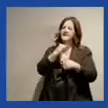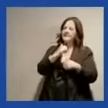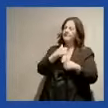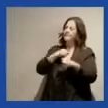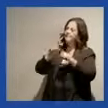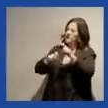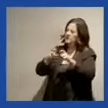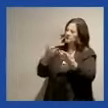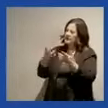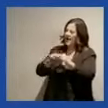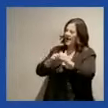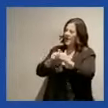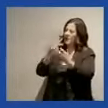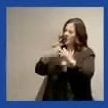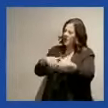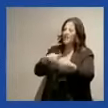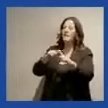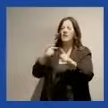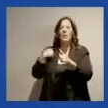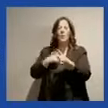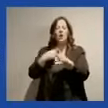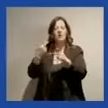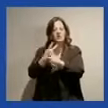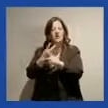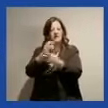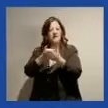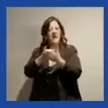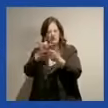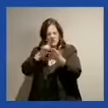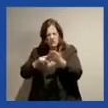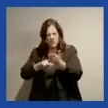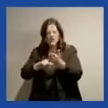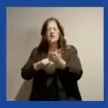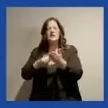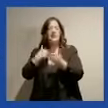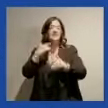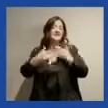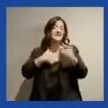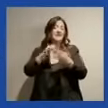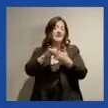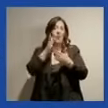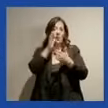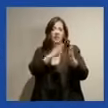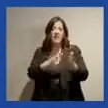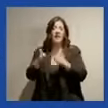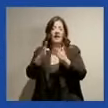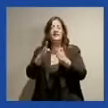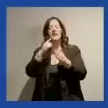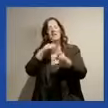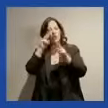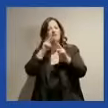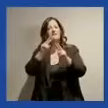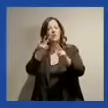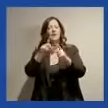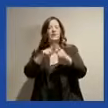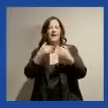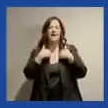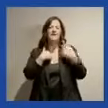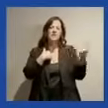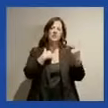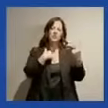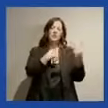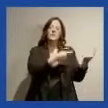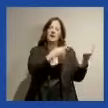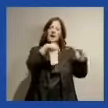A lot of questions. And we're working through those questions. But it's something I'm very excited about and very grateful for Erica and for